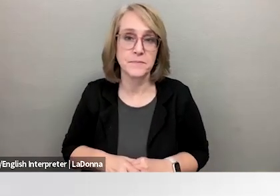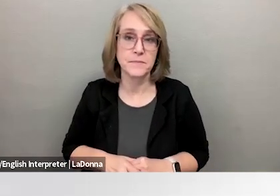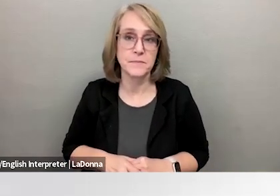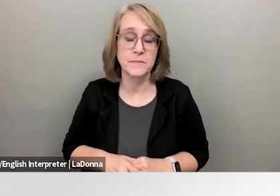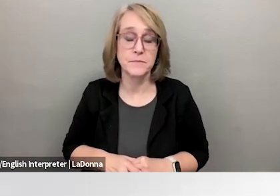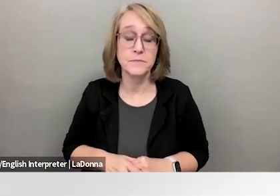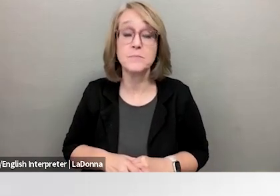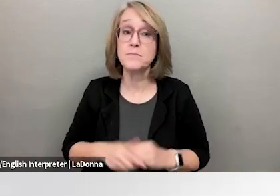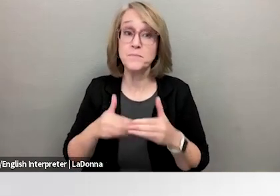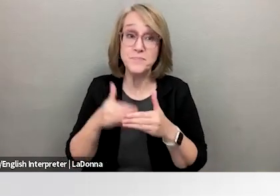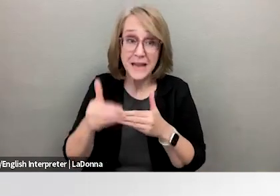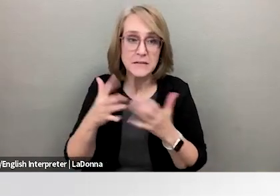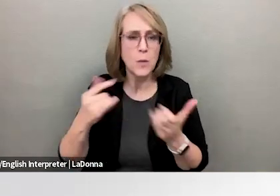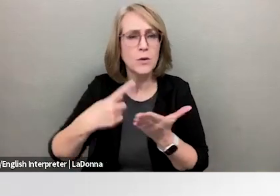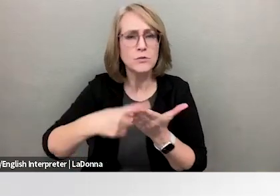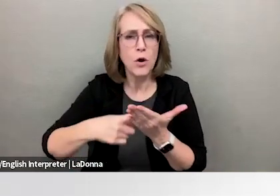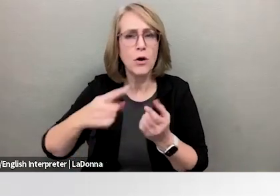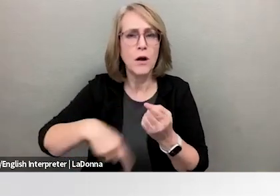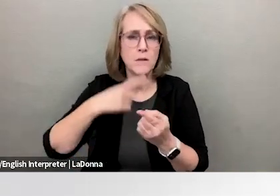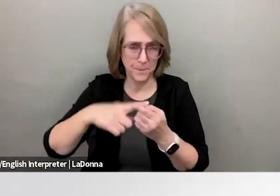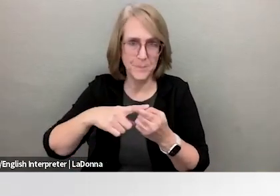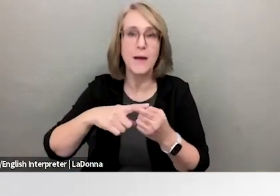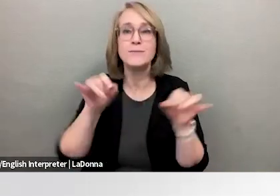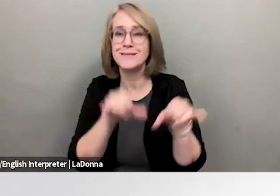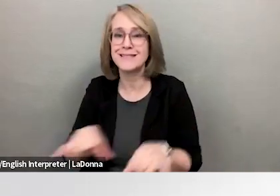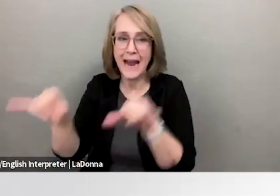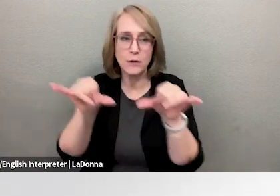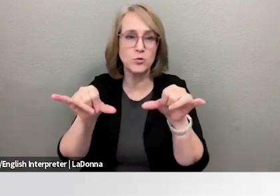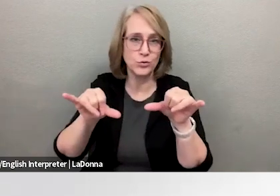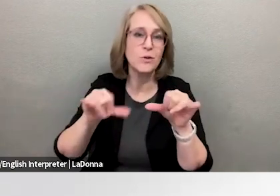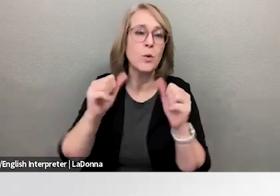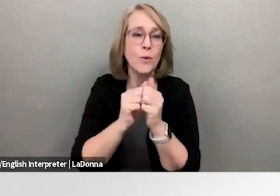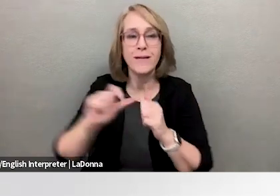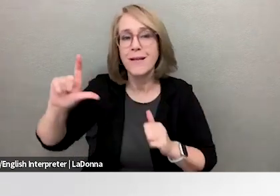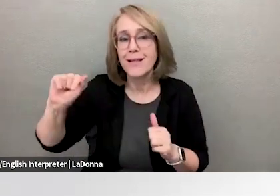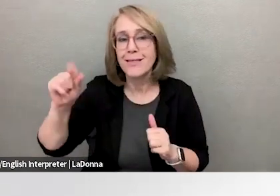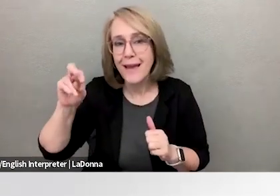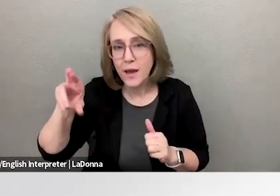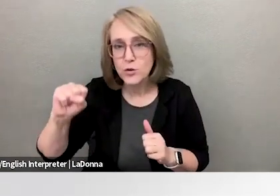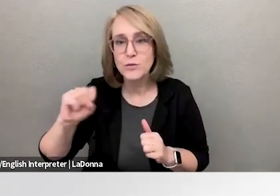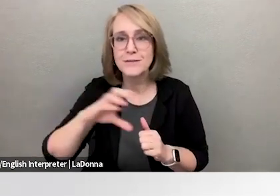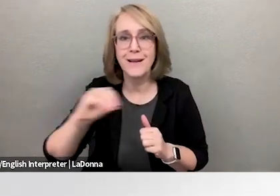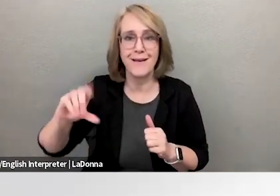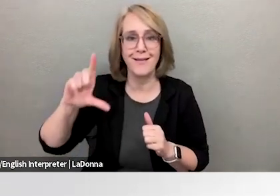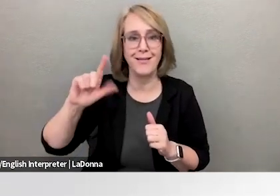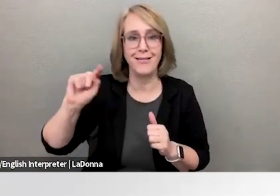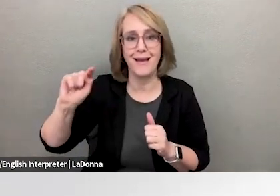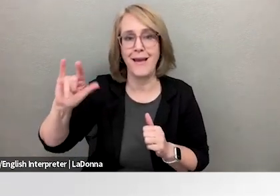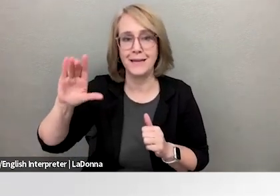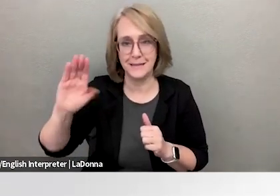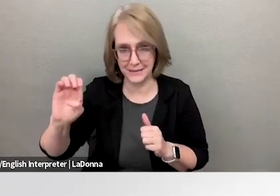Next, I want to talk about ladders and lattices, and also with the relationship that we've developed with our